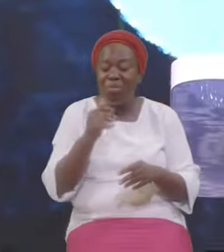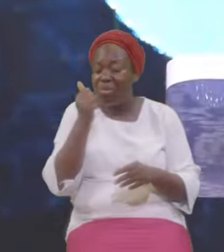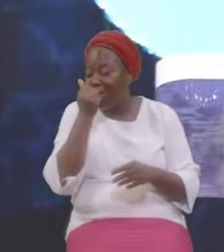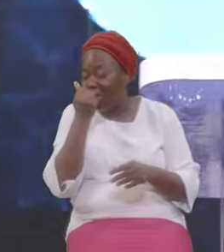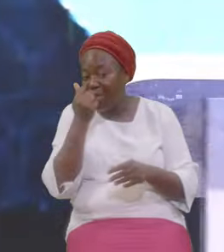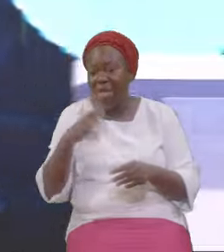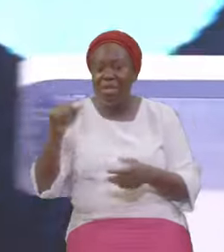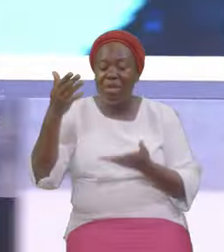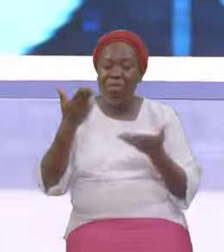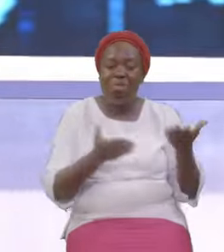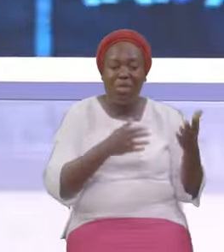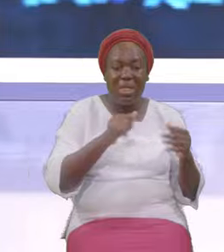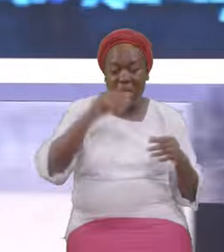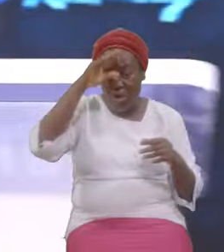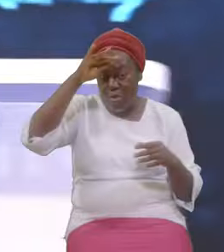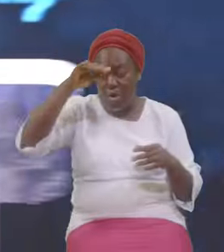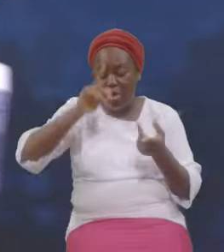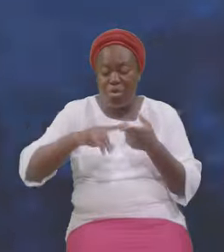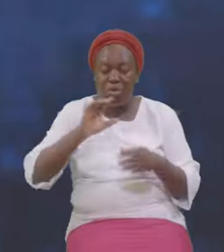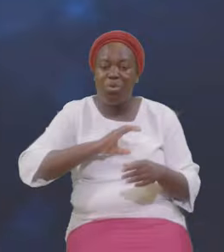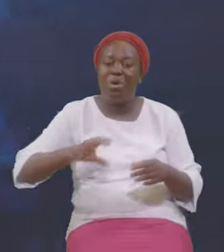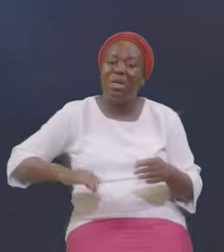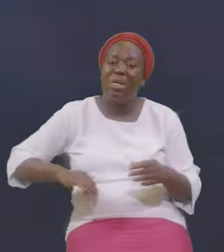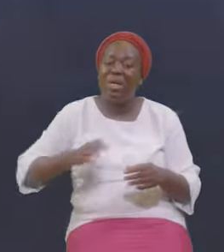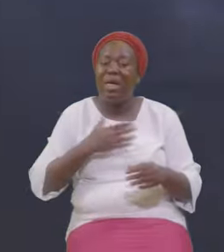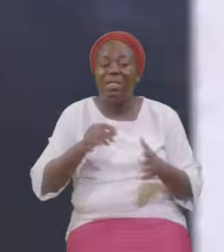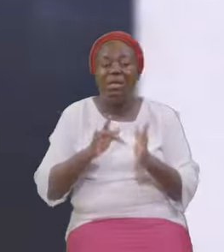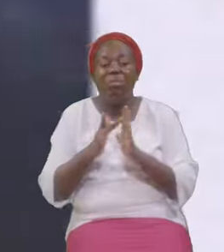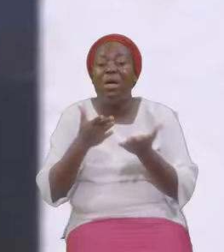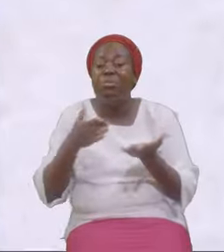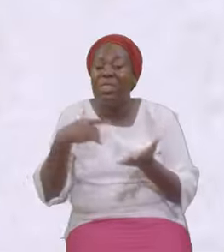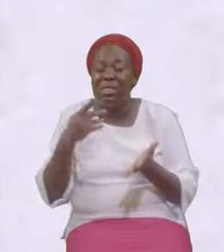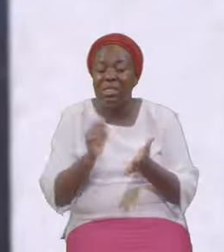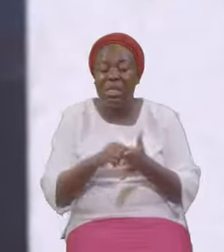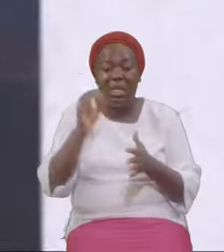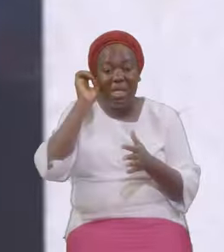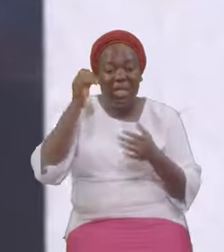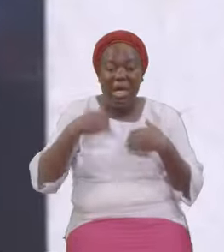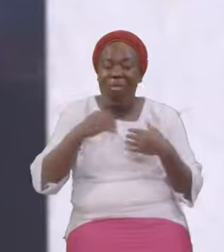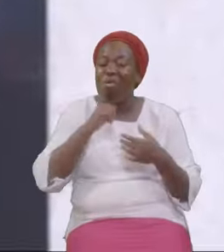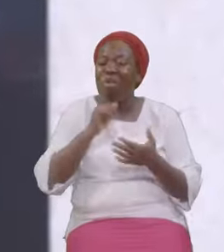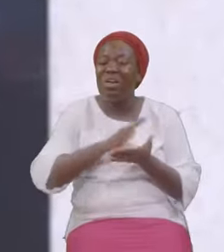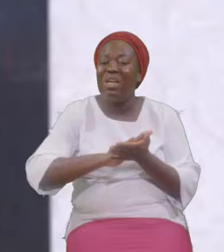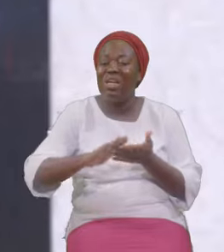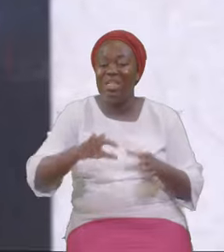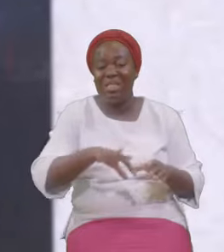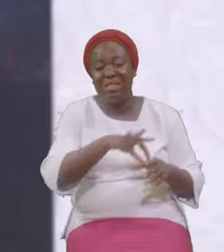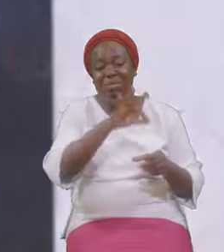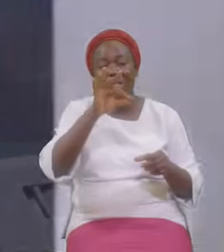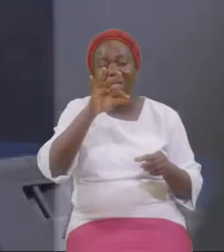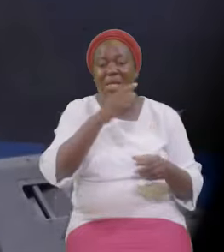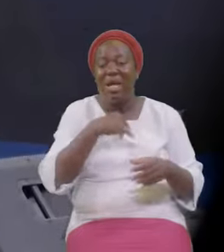boy to Christ, and the Bible says he had an unclean spirit. And Jesus asked the